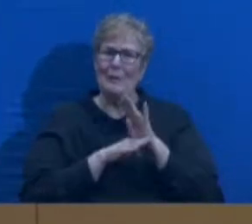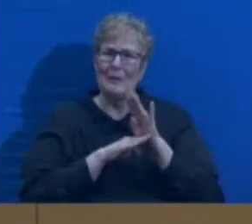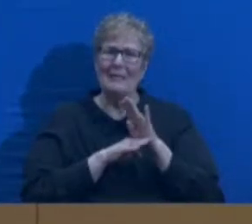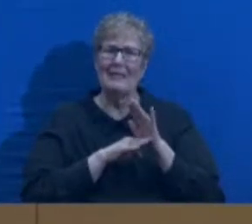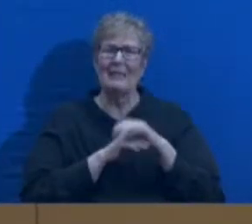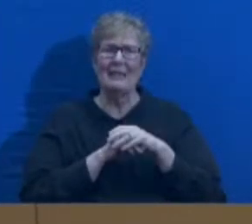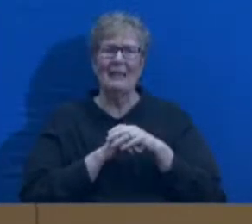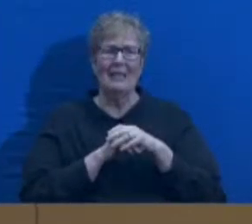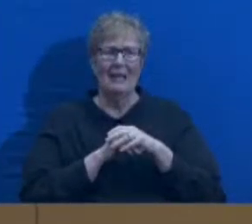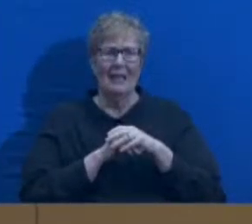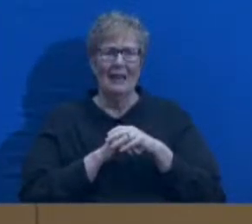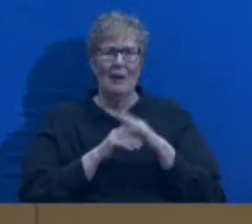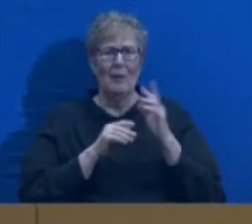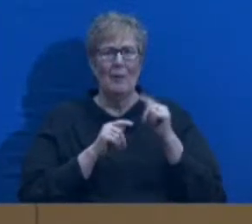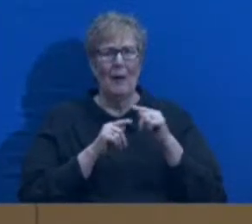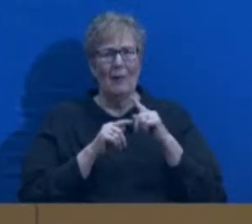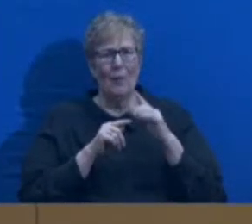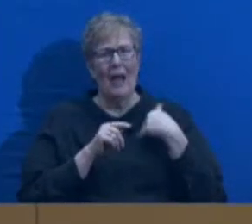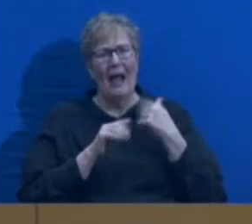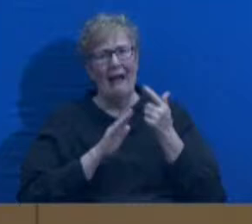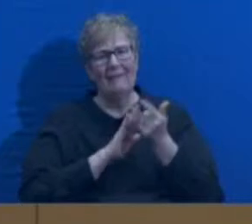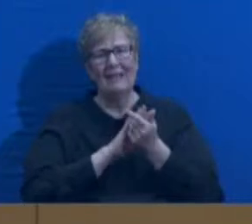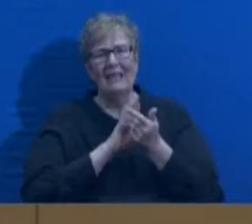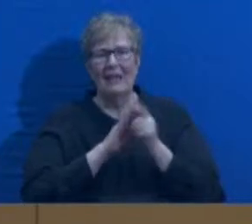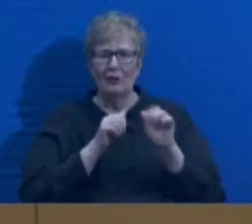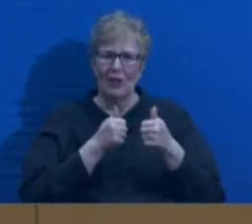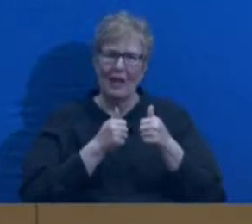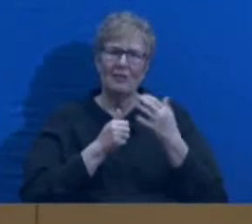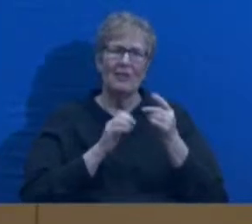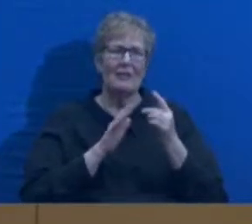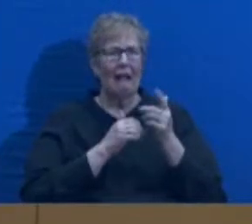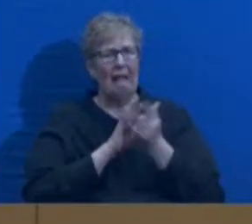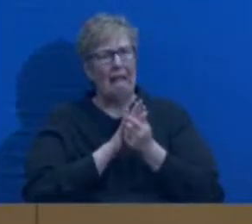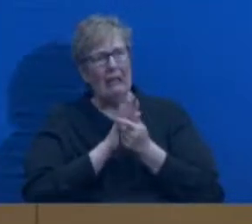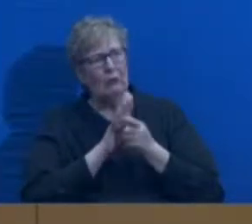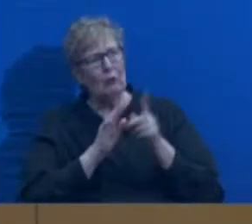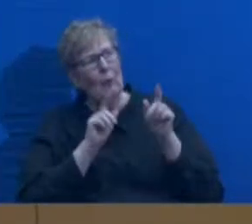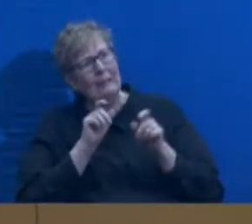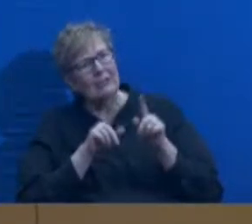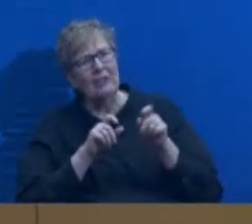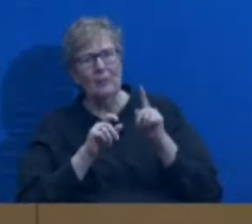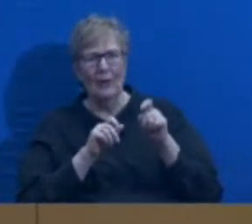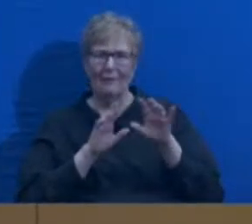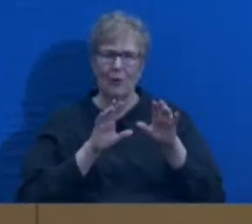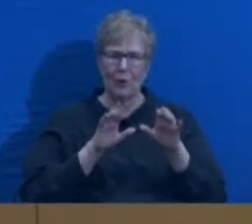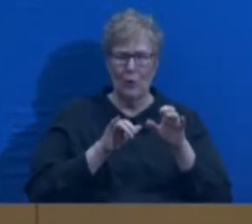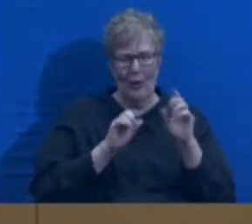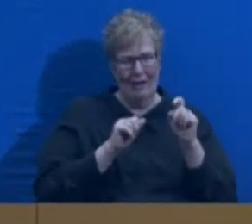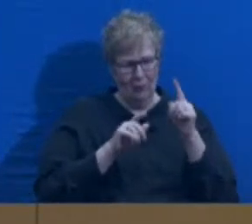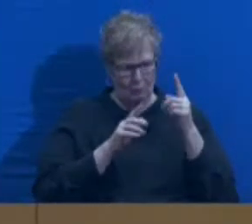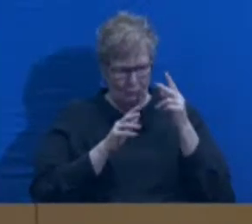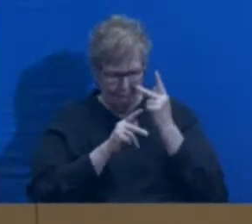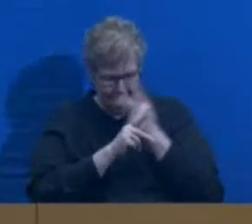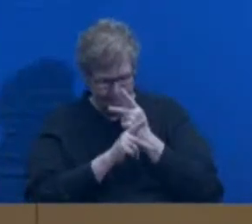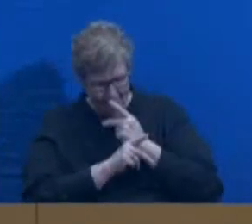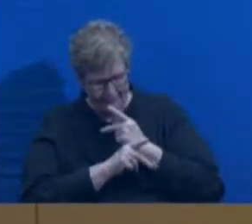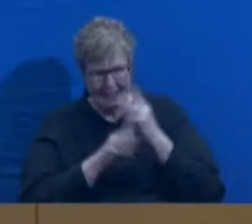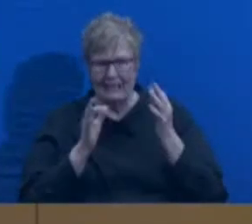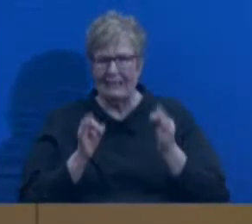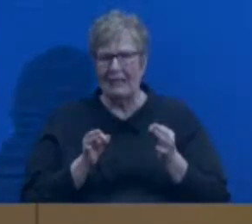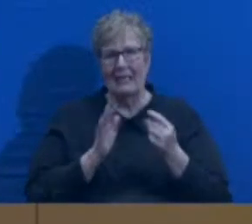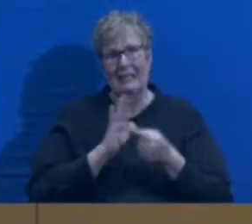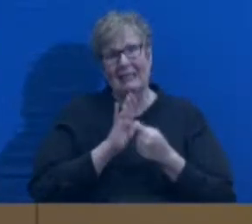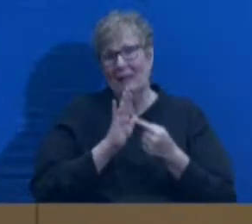are at stake, there are legal challenges and questions and interpretations that have to be made and understood and done, and sometimes that